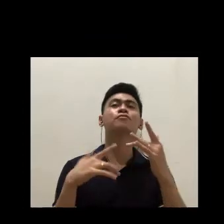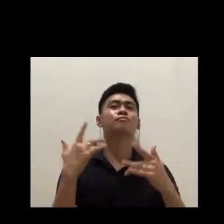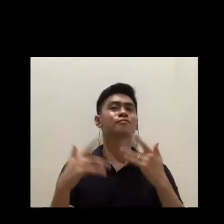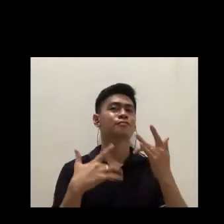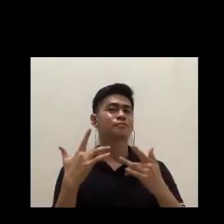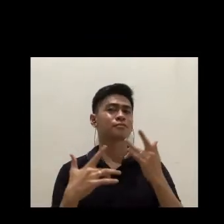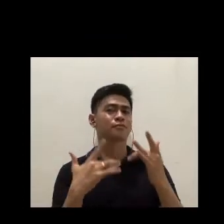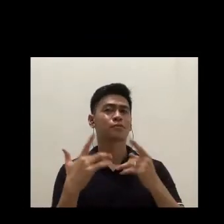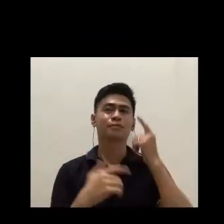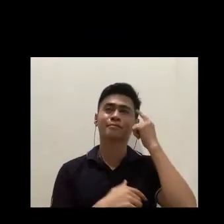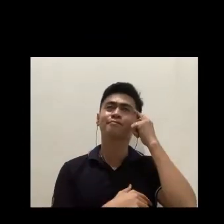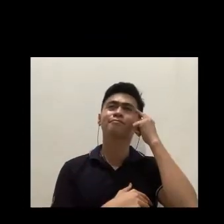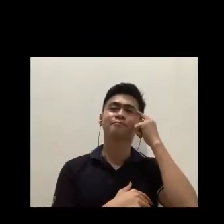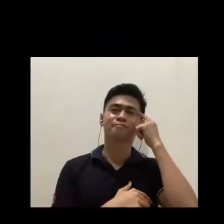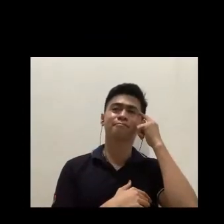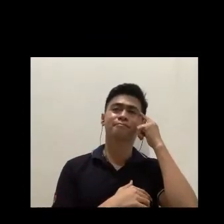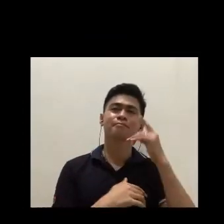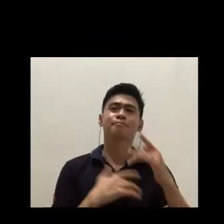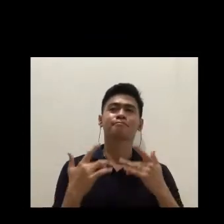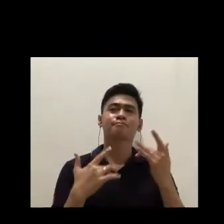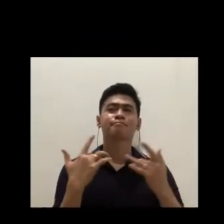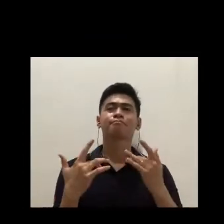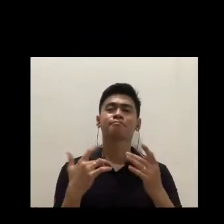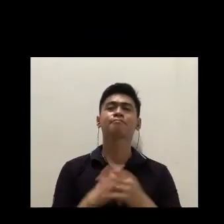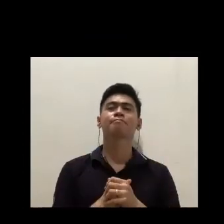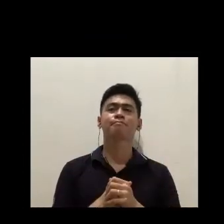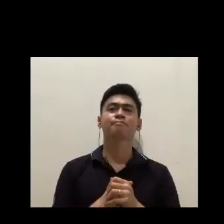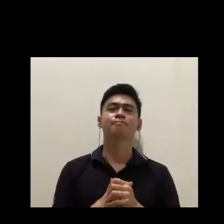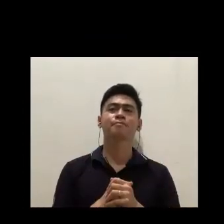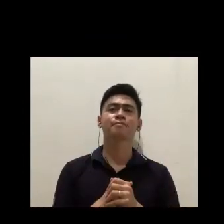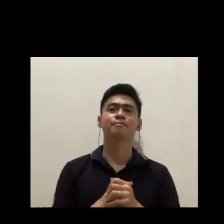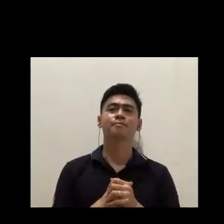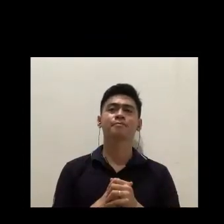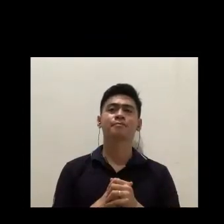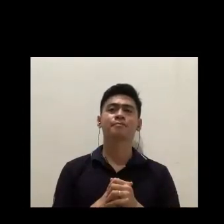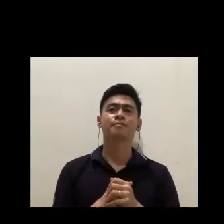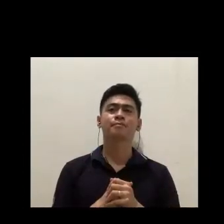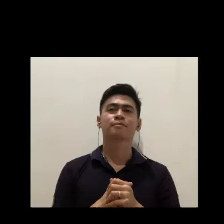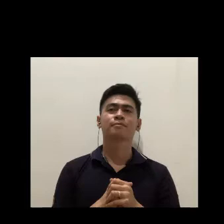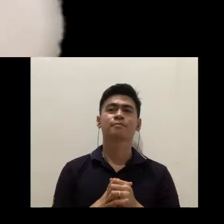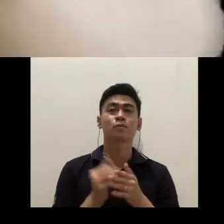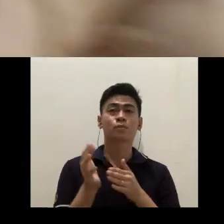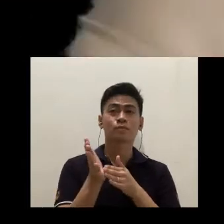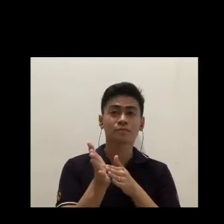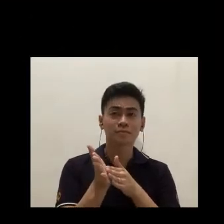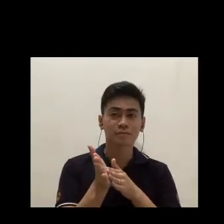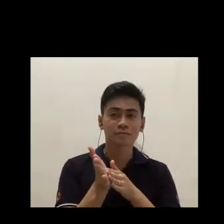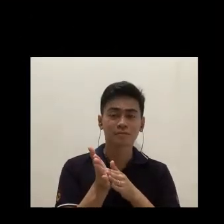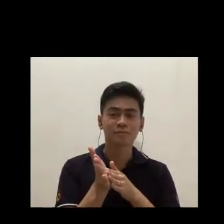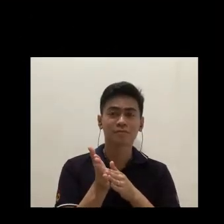Delivery! Oops, sorry for that. Excuse me for a while.